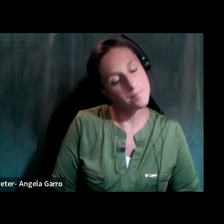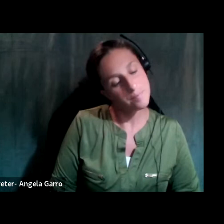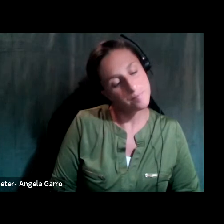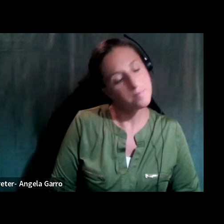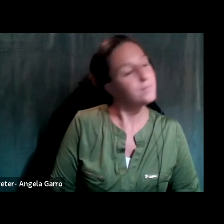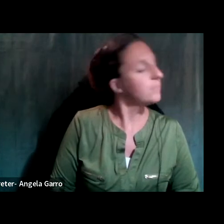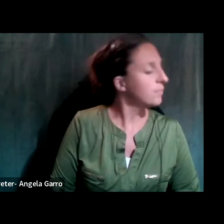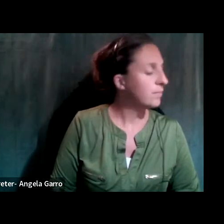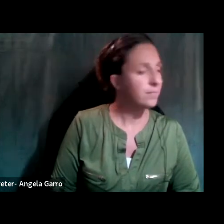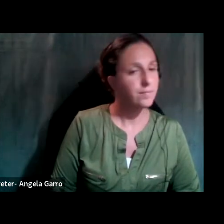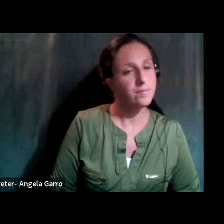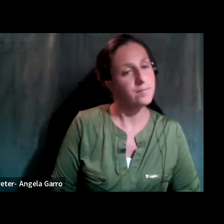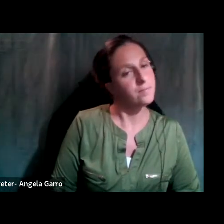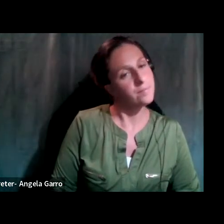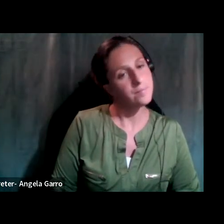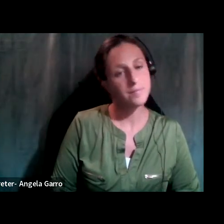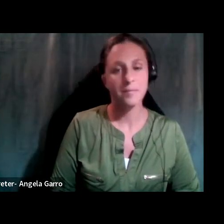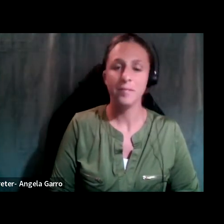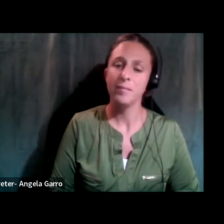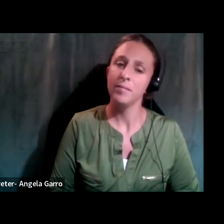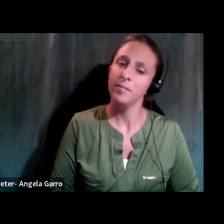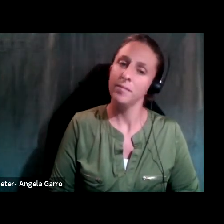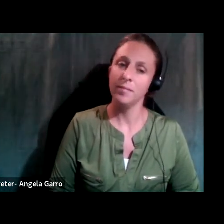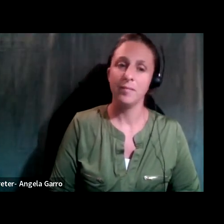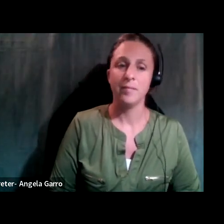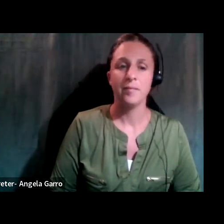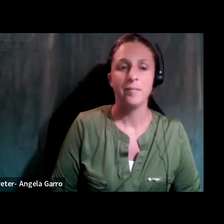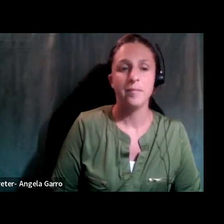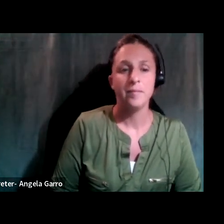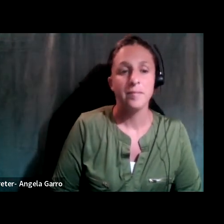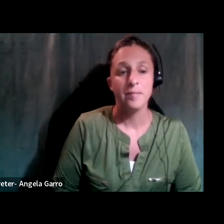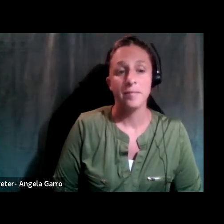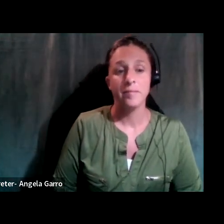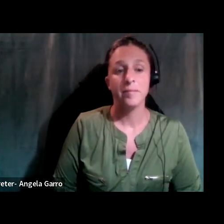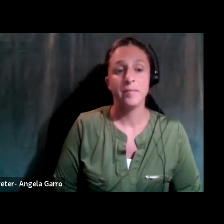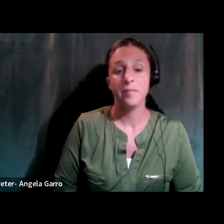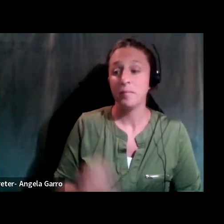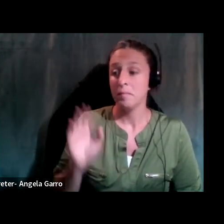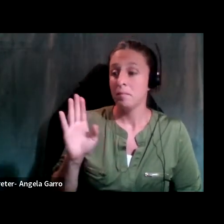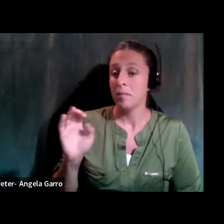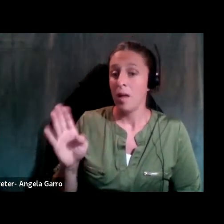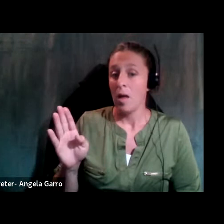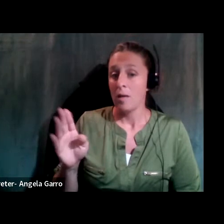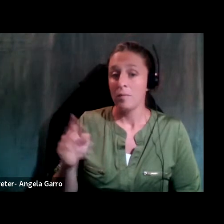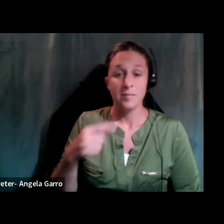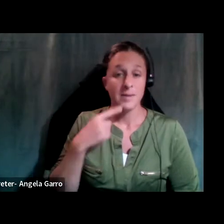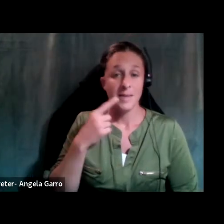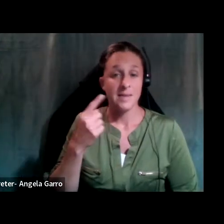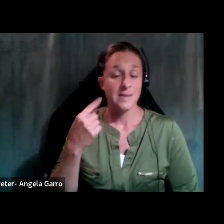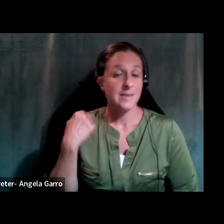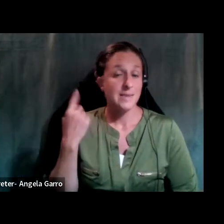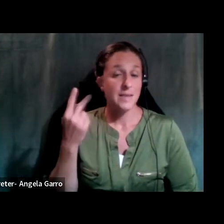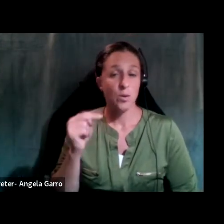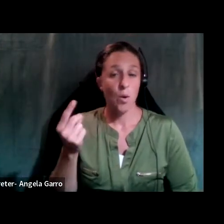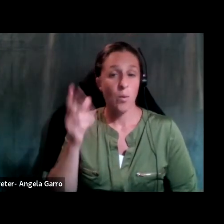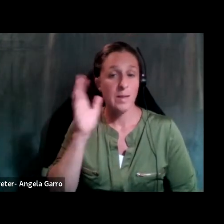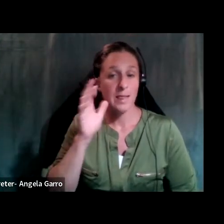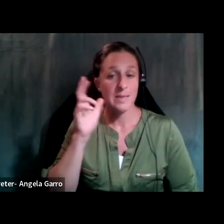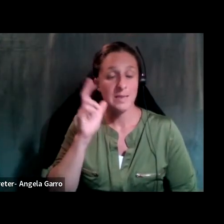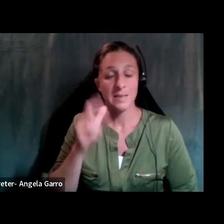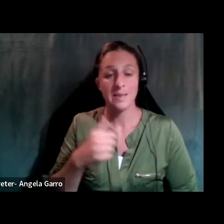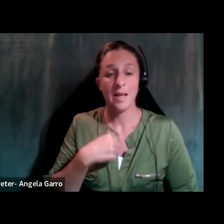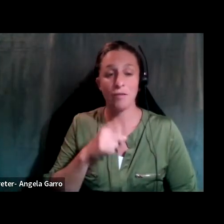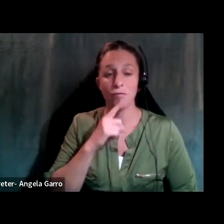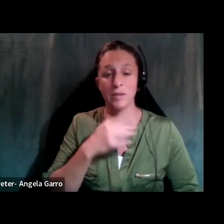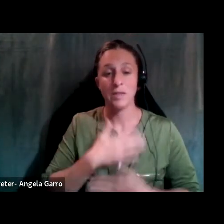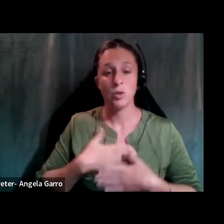I was in the front. I came, yeah. Bob, do you want to? Since nobody's listening, I can say I really enjoyed